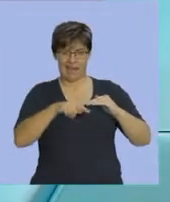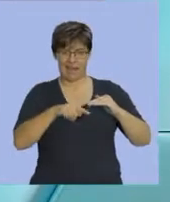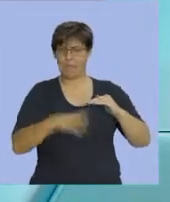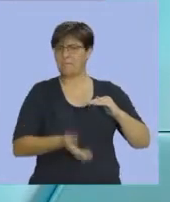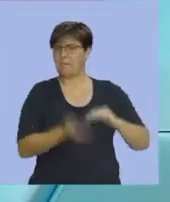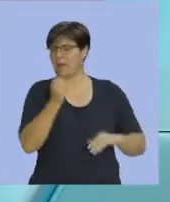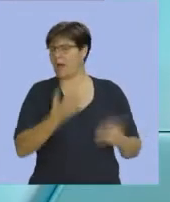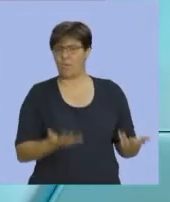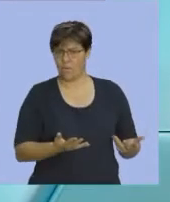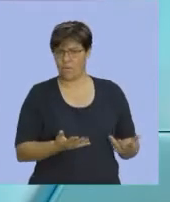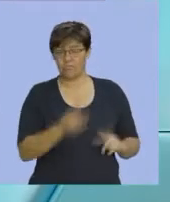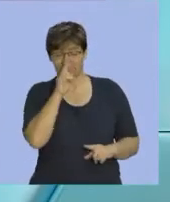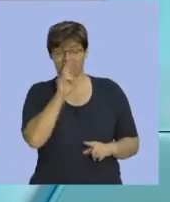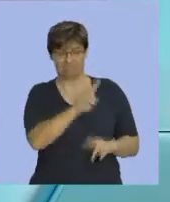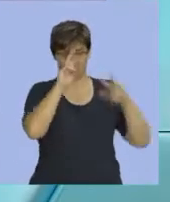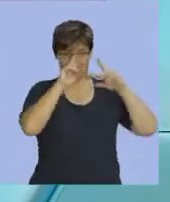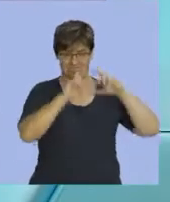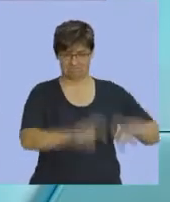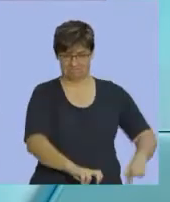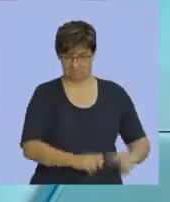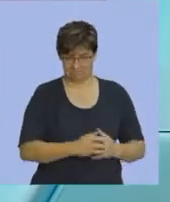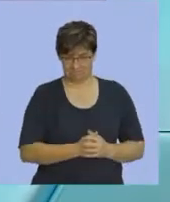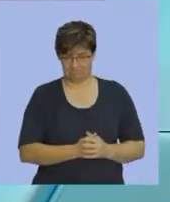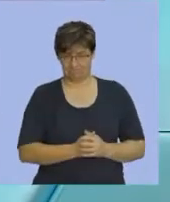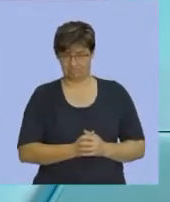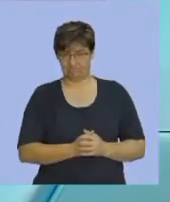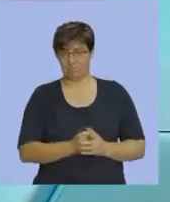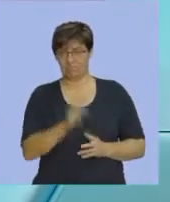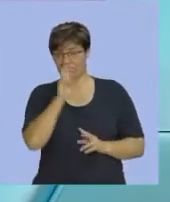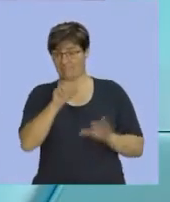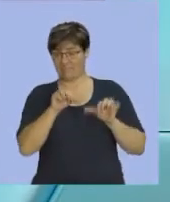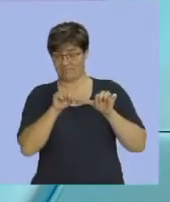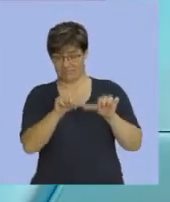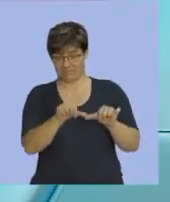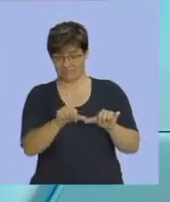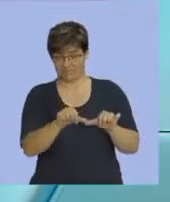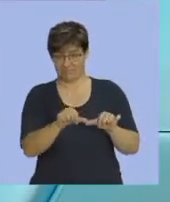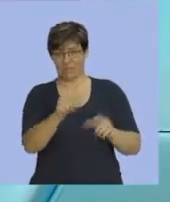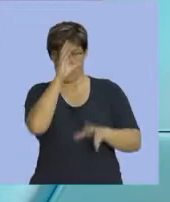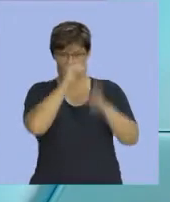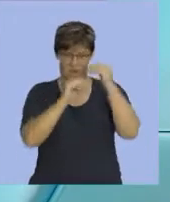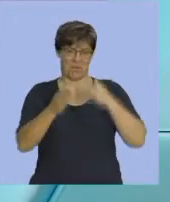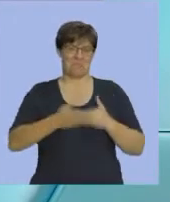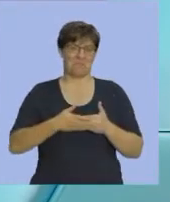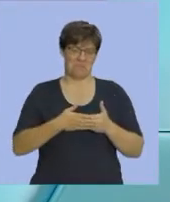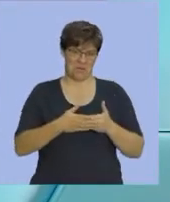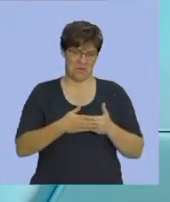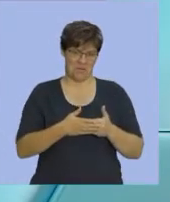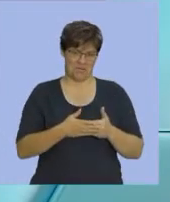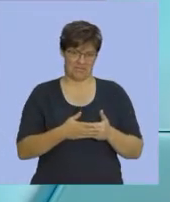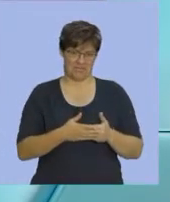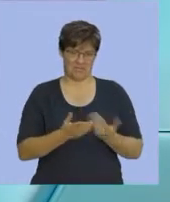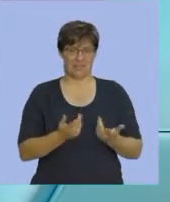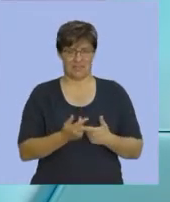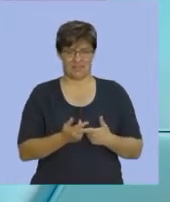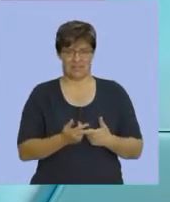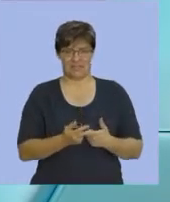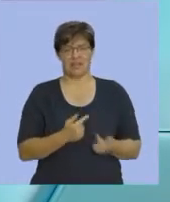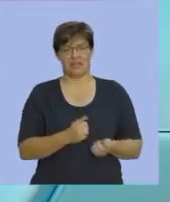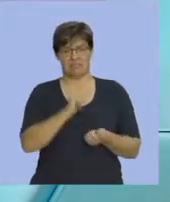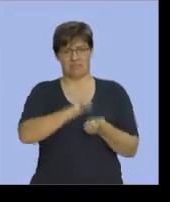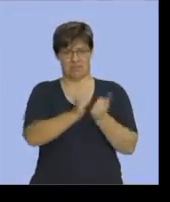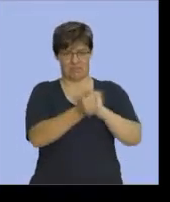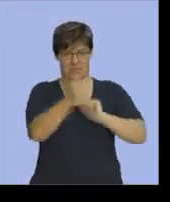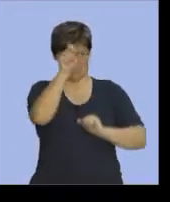to be looking at in this particular lesson. So stay tuned and learn some more with the mathematics